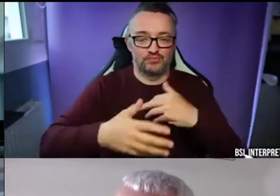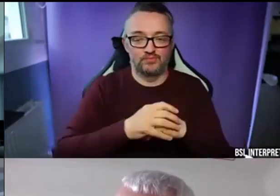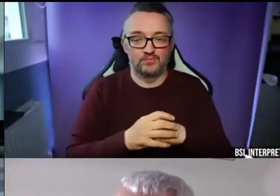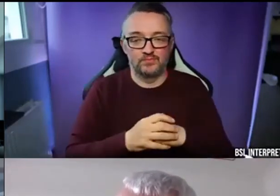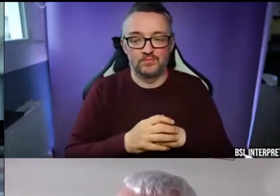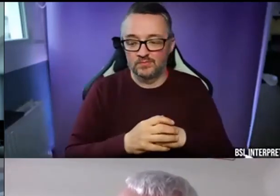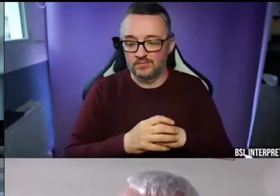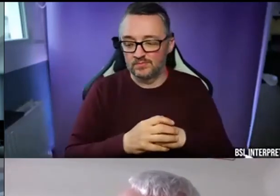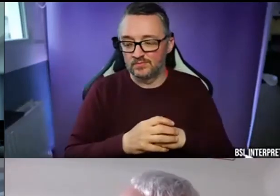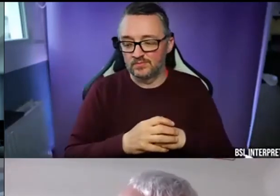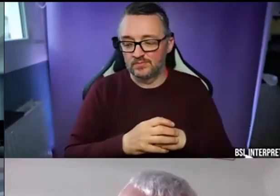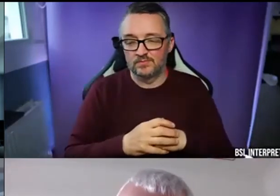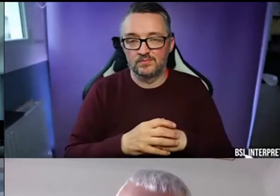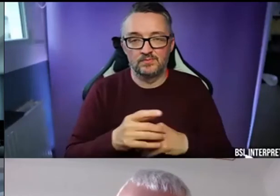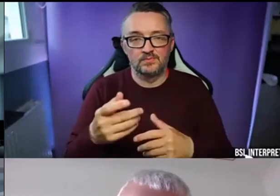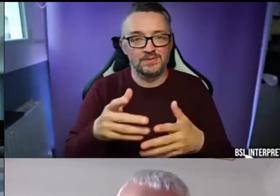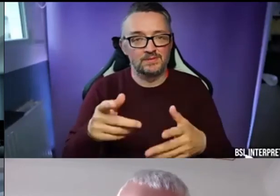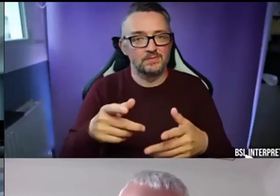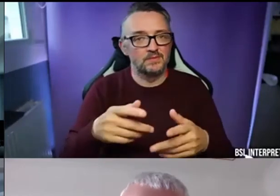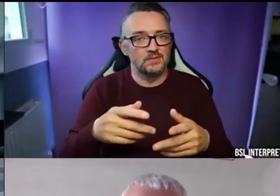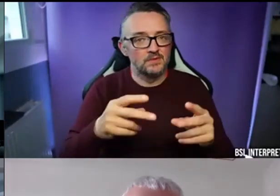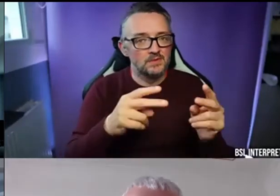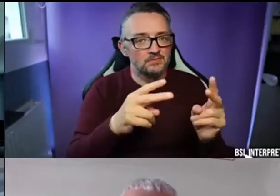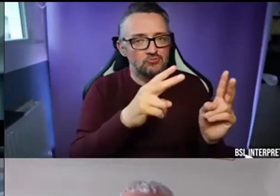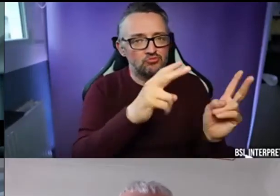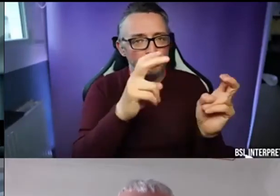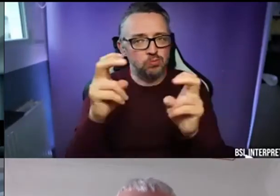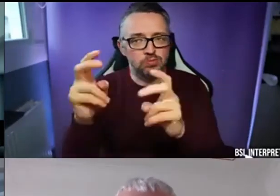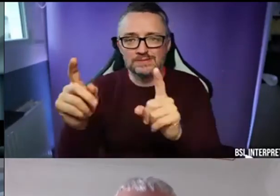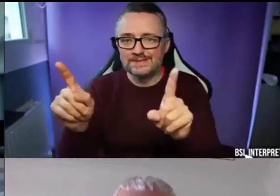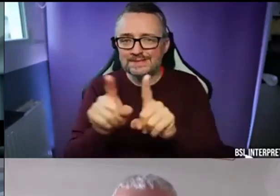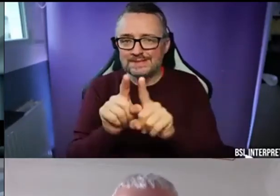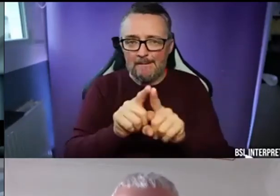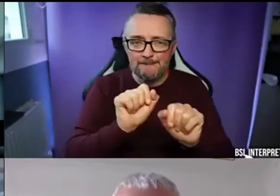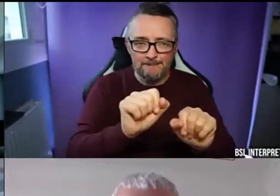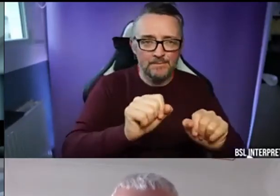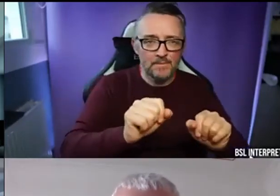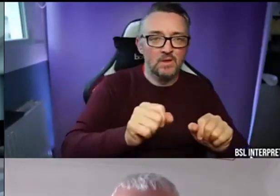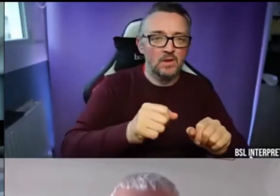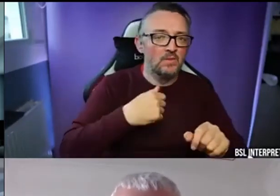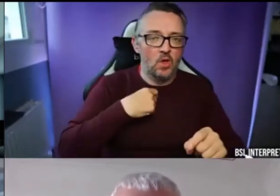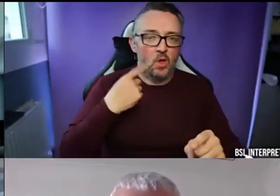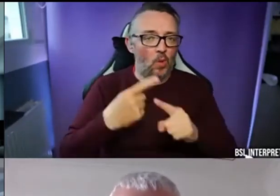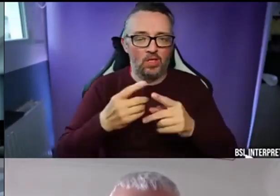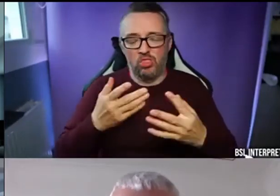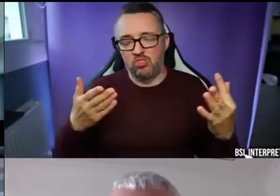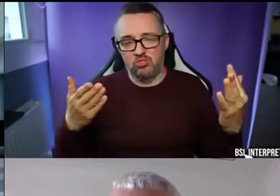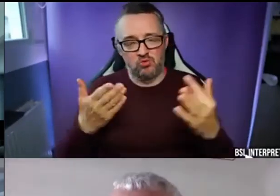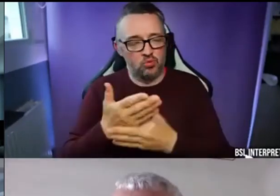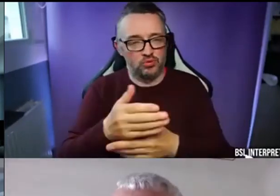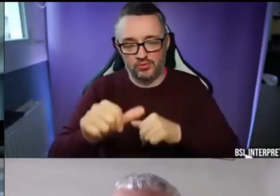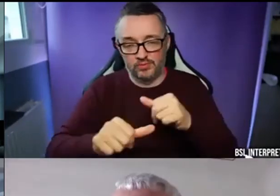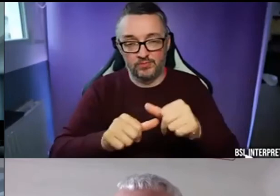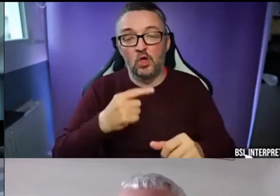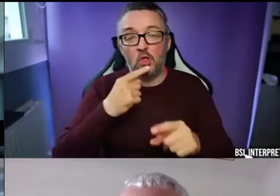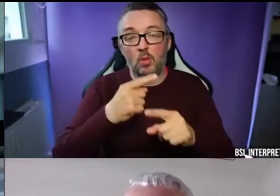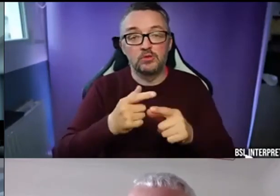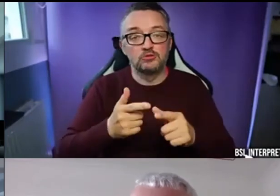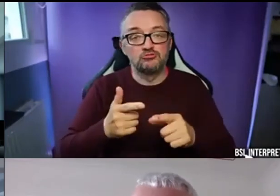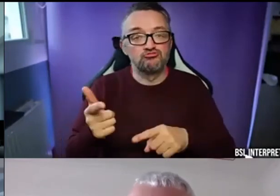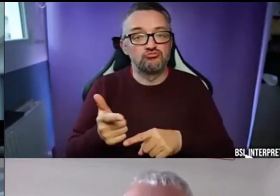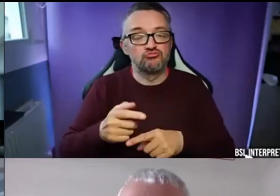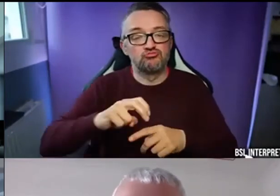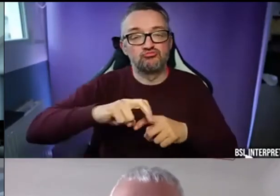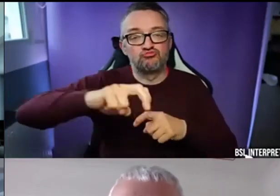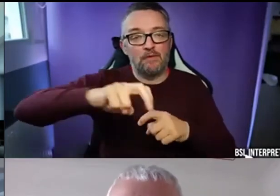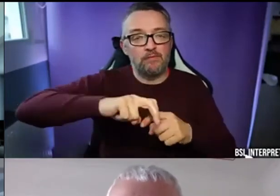lot of similar themes were coming up from the other groups, so I'll just run through that. So in terms of journey planning, I think it's